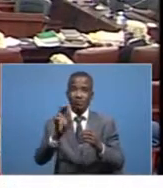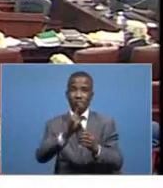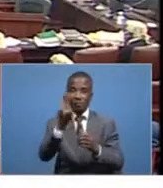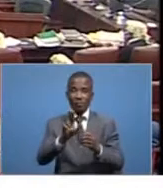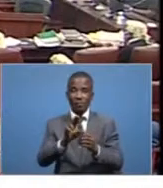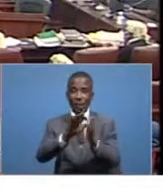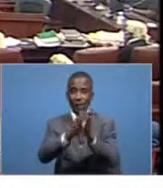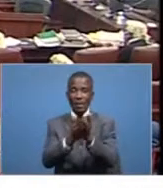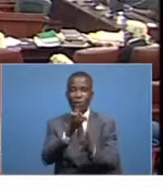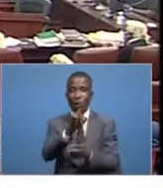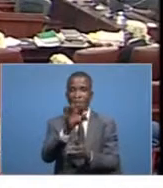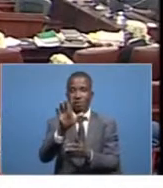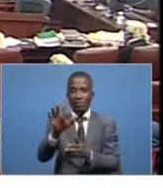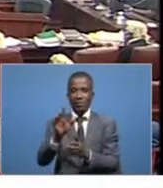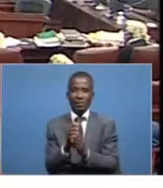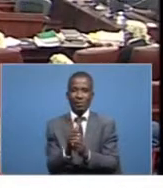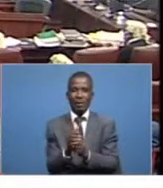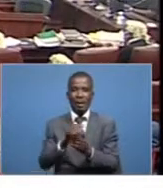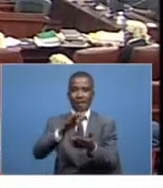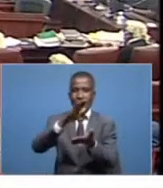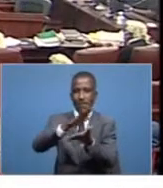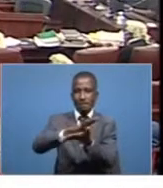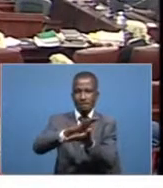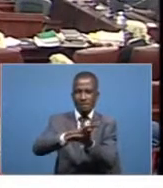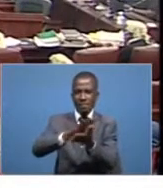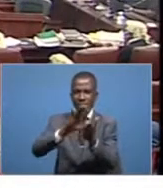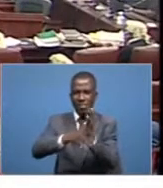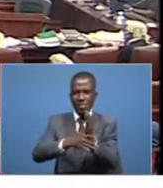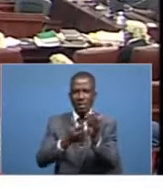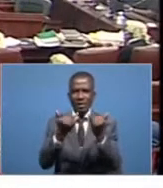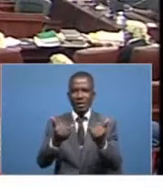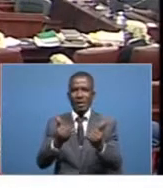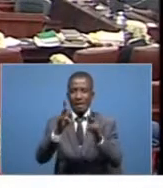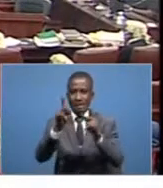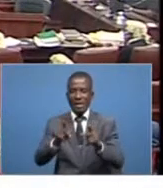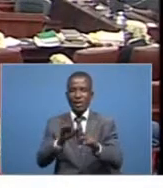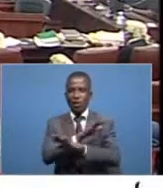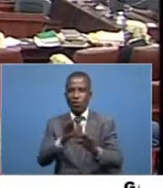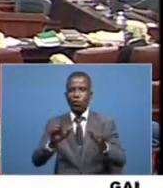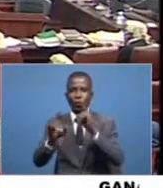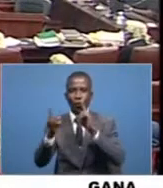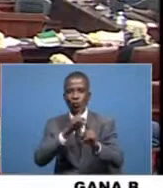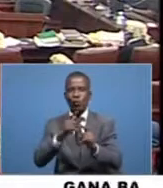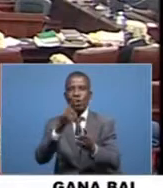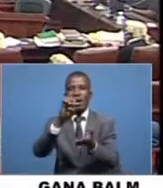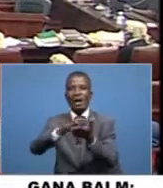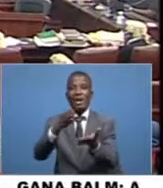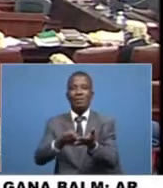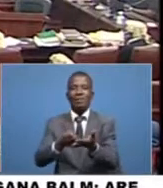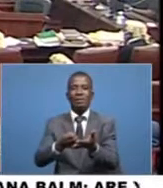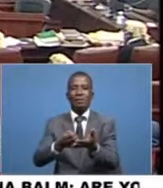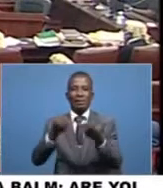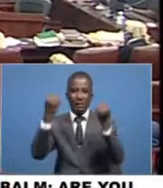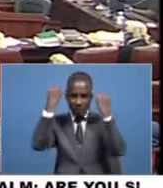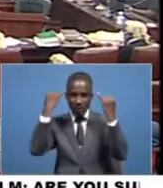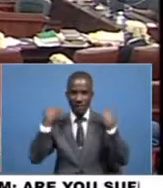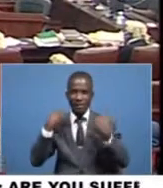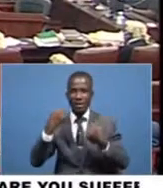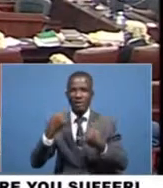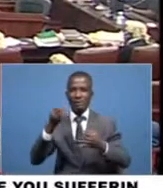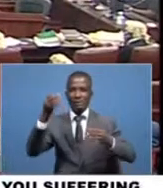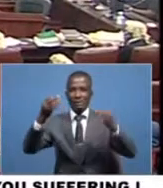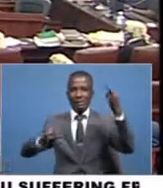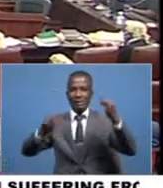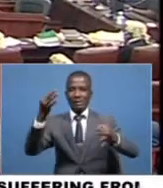thus, quote, the plaintiff contended that since the first defendant did not give evidence, judgment should have been entered against him. I do not